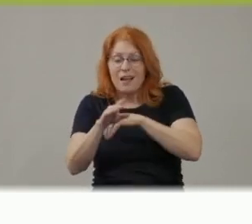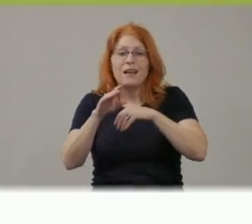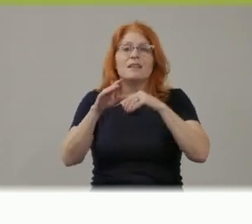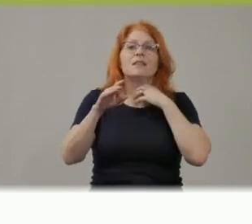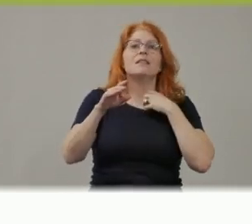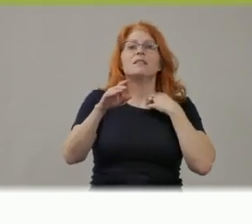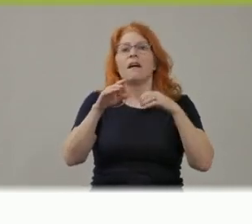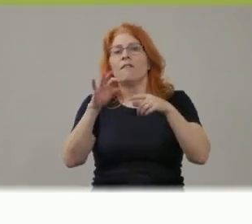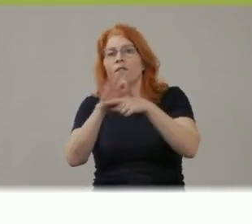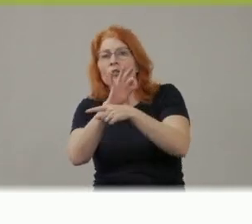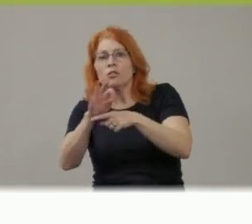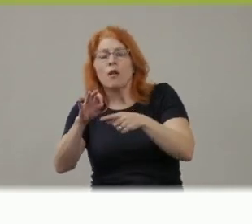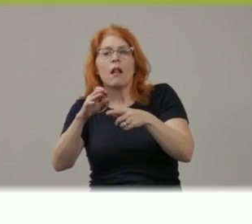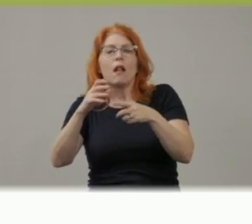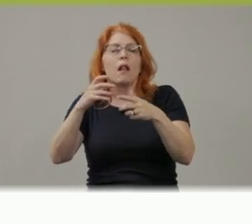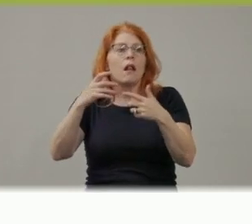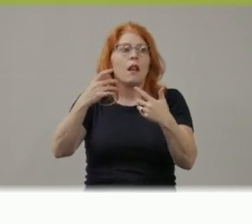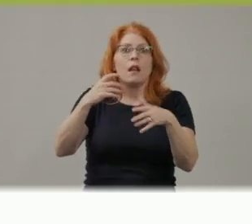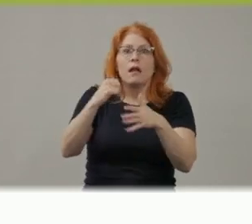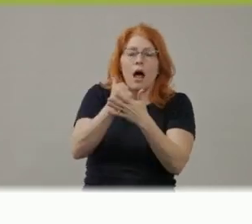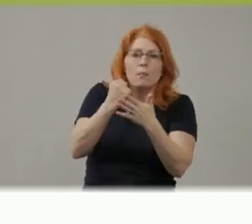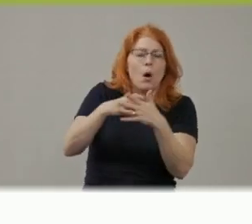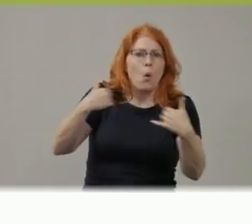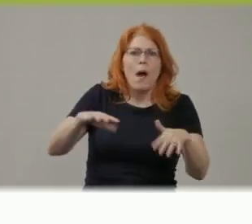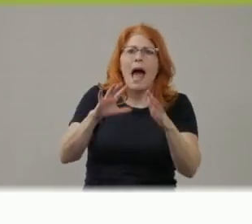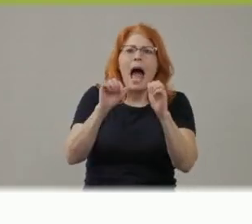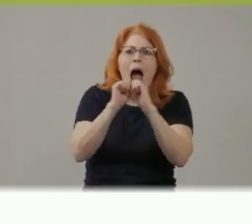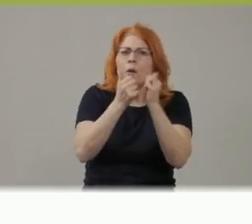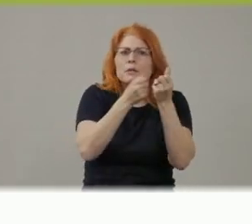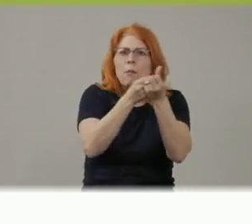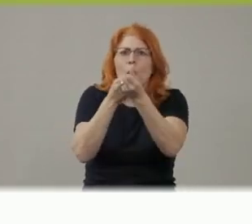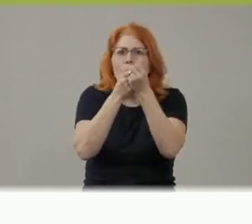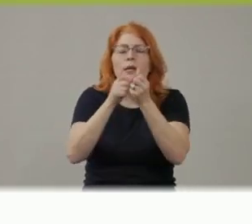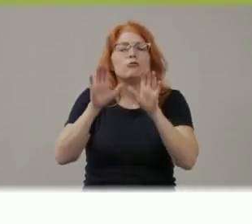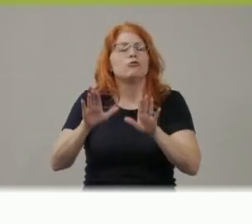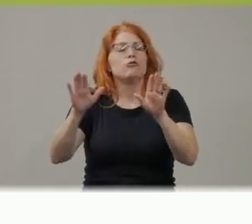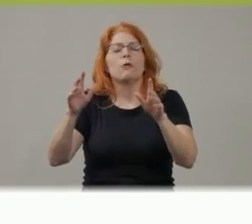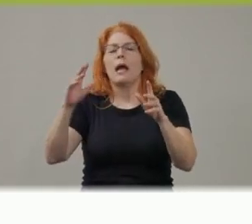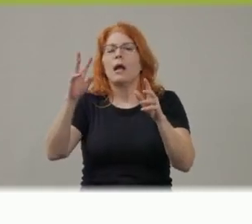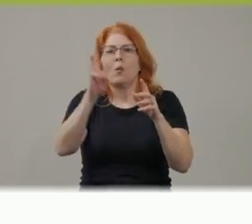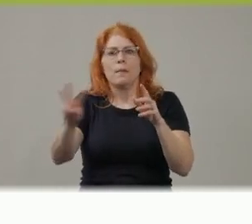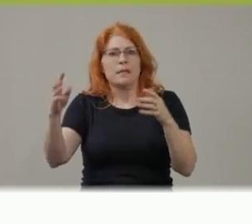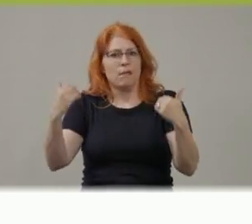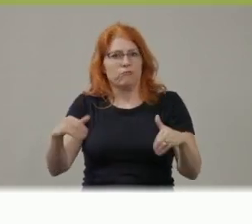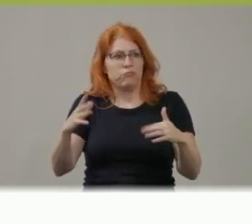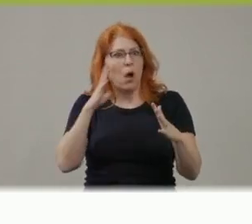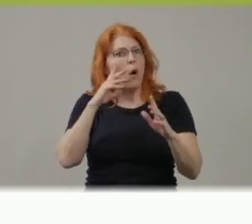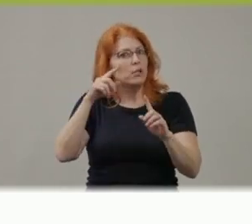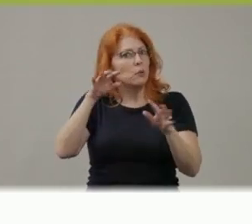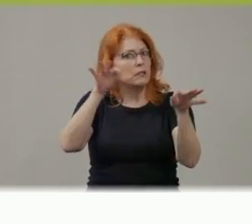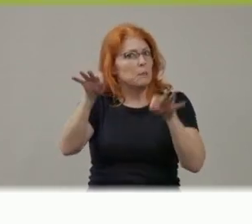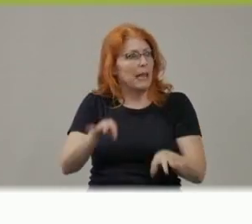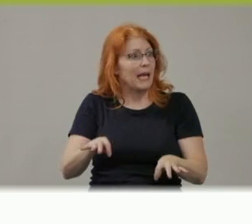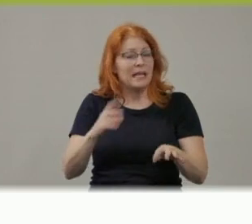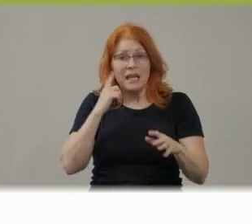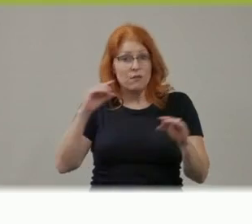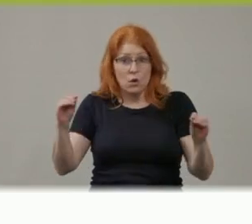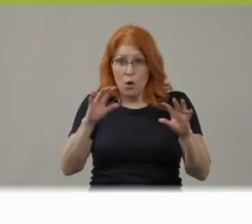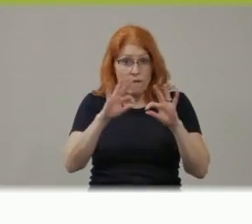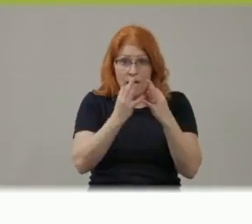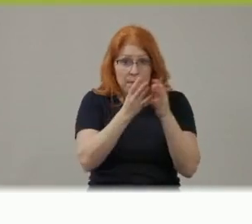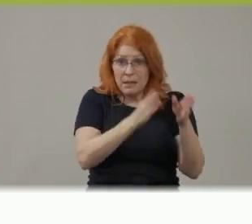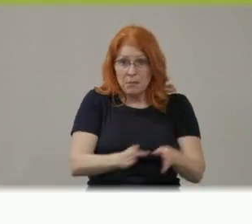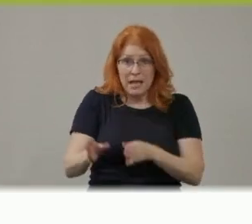can we support our whole community? And so it's a really great website, and I wanted to point this out for you guys. If you don't have a family plan,